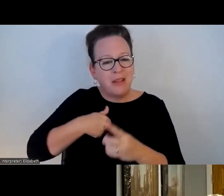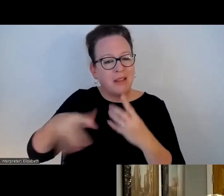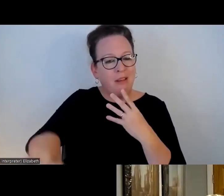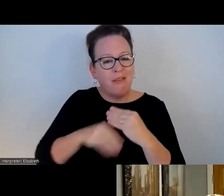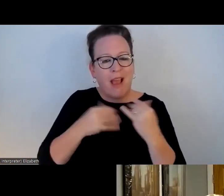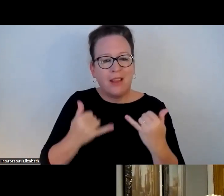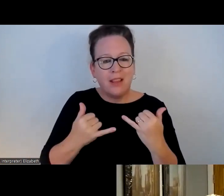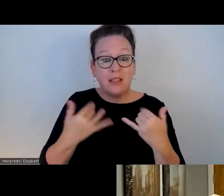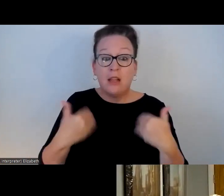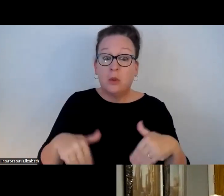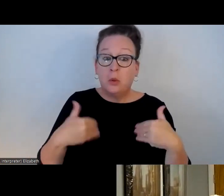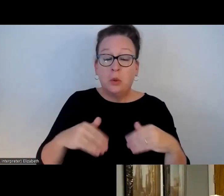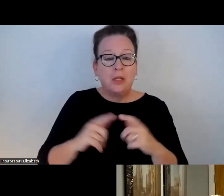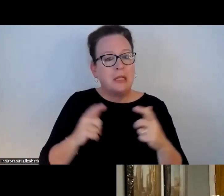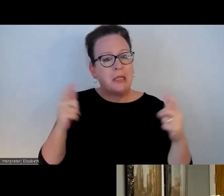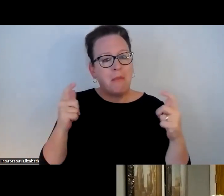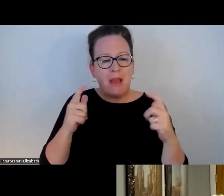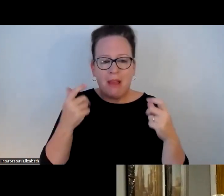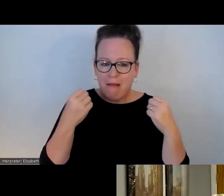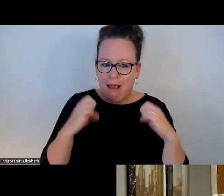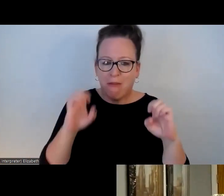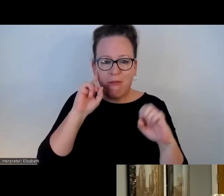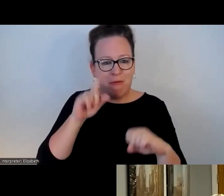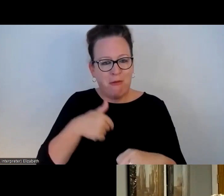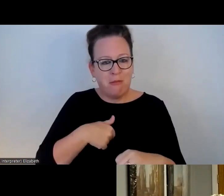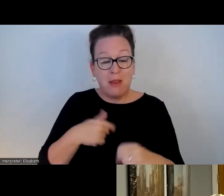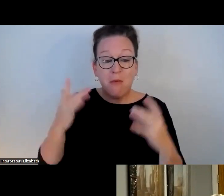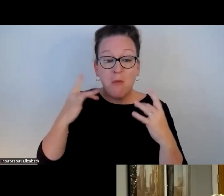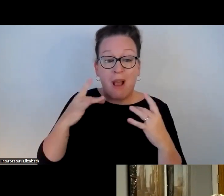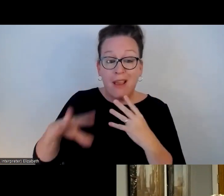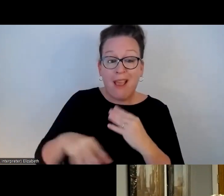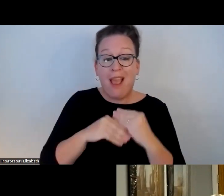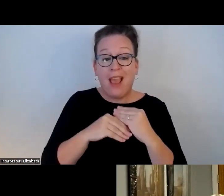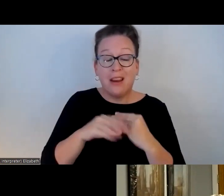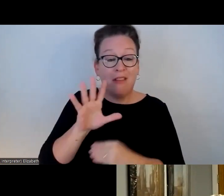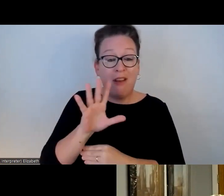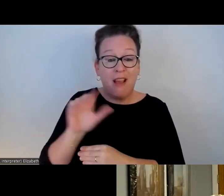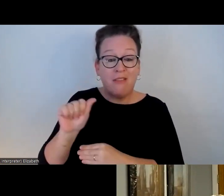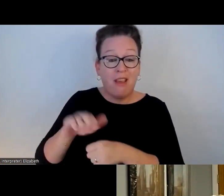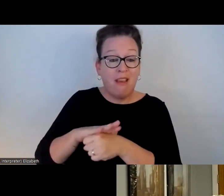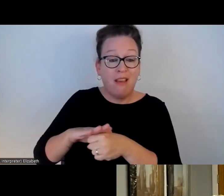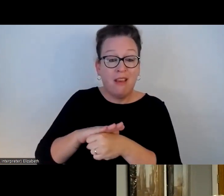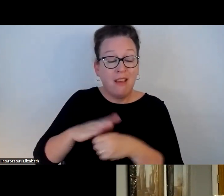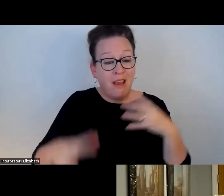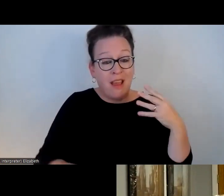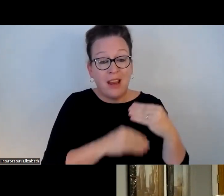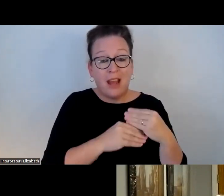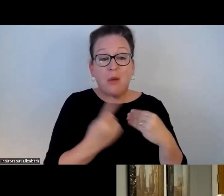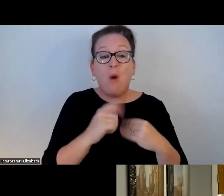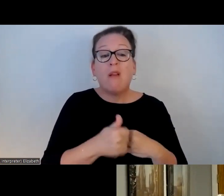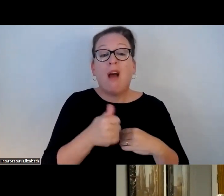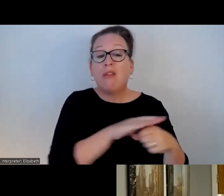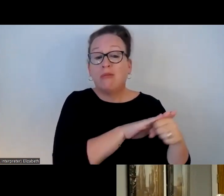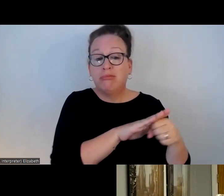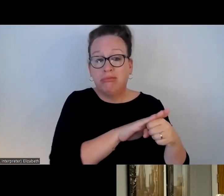effort for me. And the reason it was a big effort for me is picking up 5A and picking up one other precinct